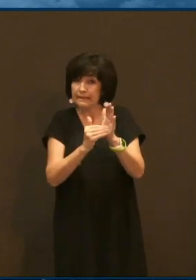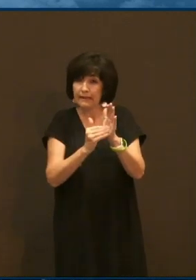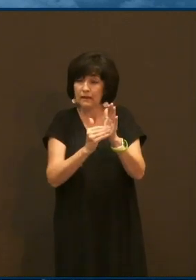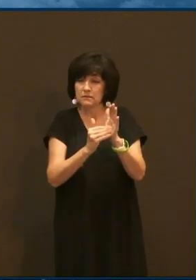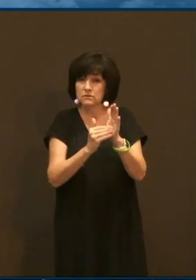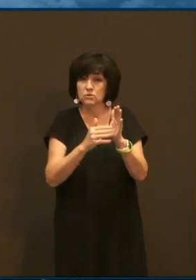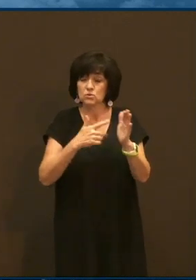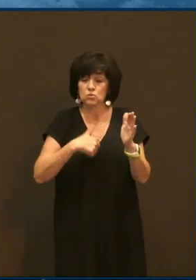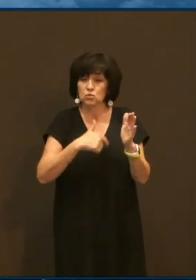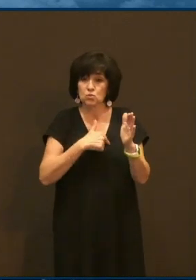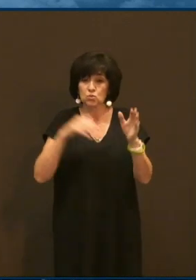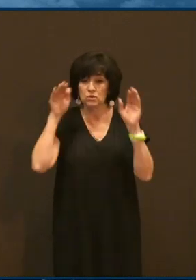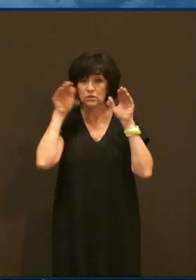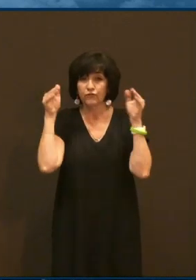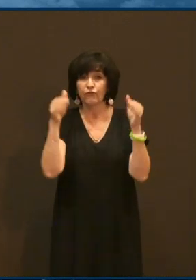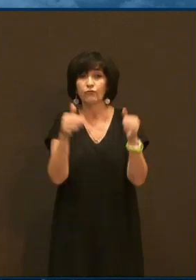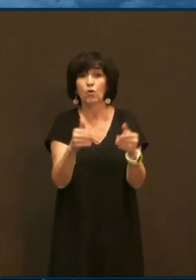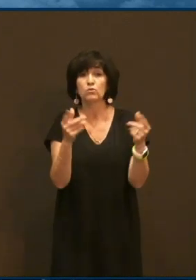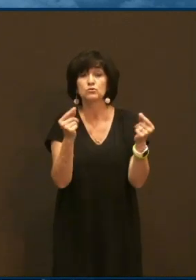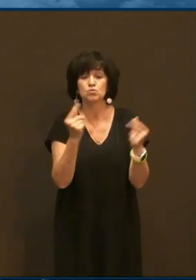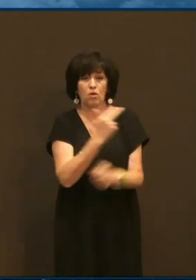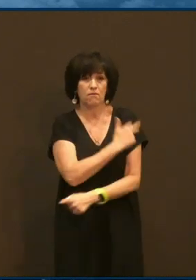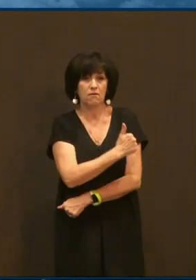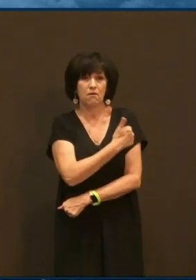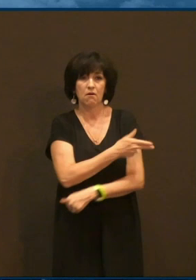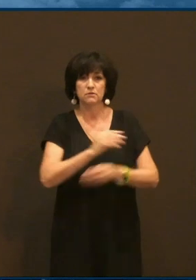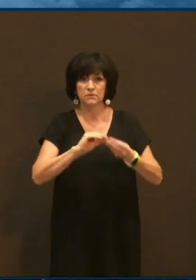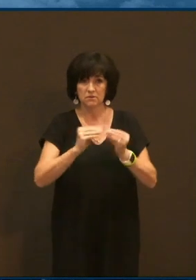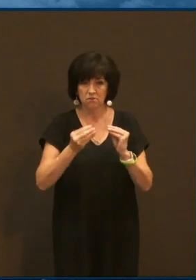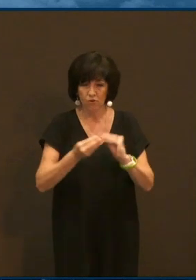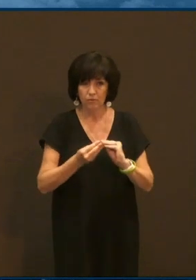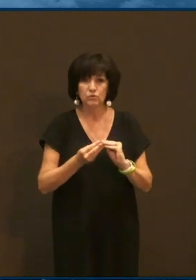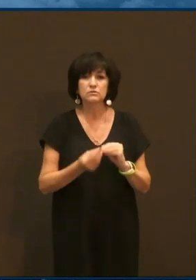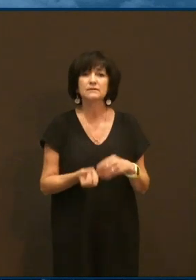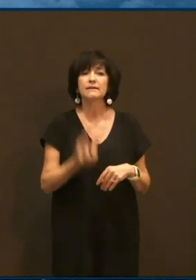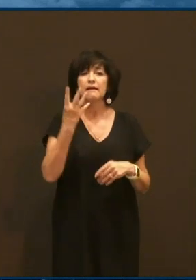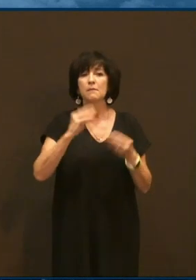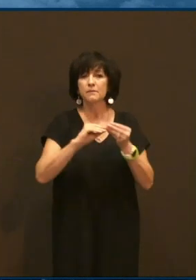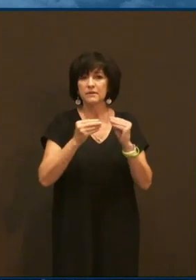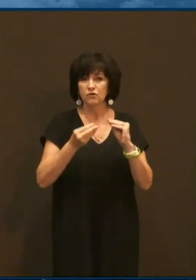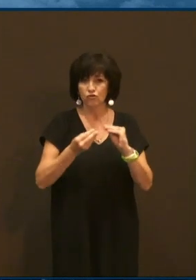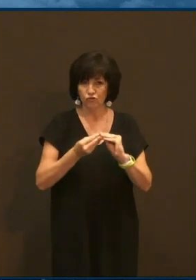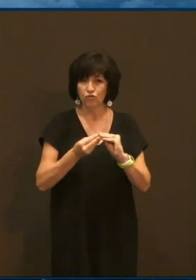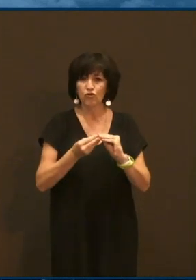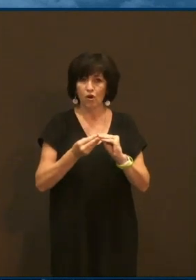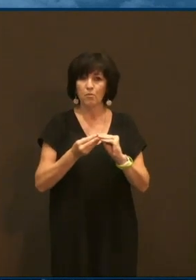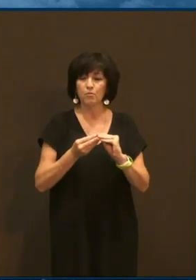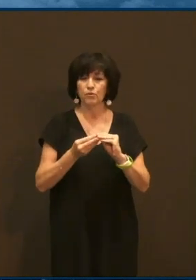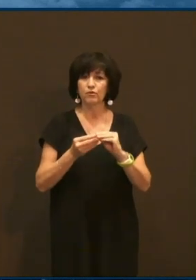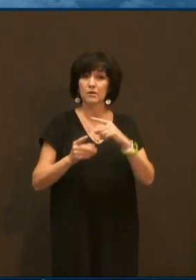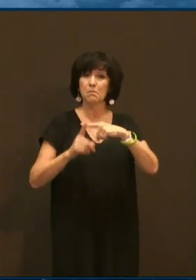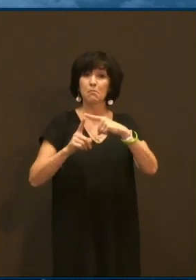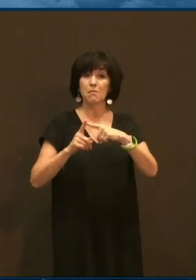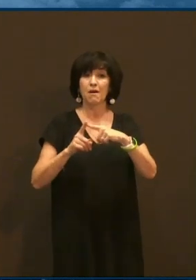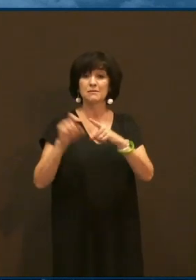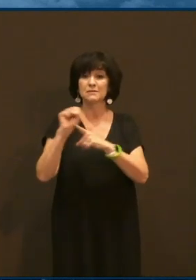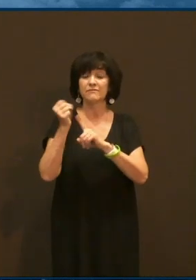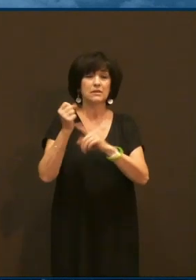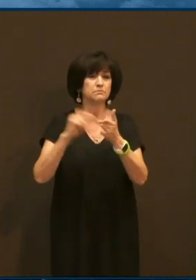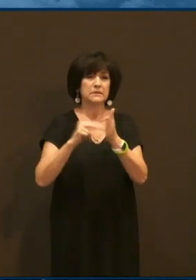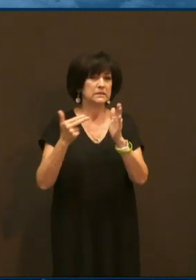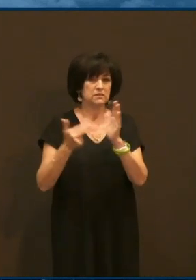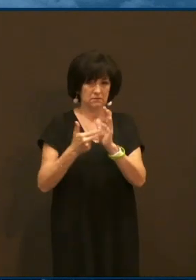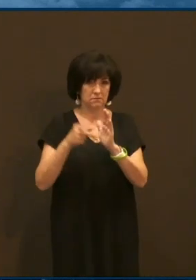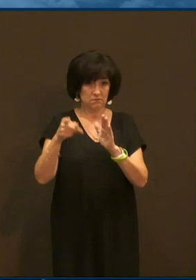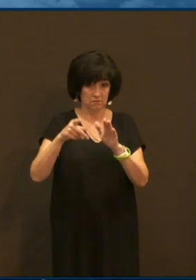last little uptick in hospitalizations and number of positive cases over the weekend, and we'll be paying attention to that, particularly